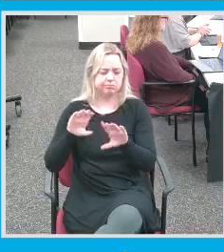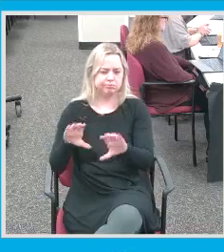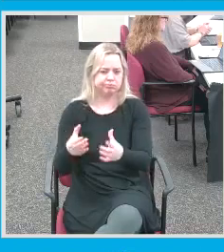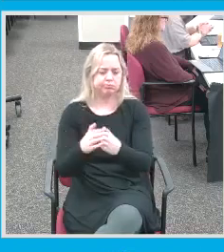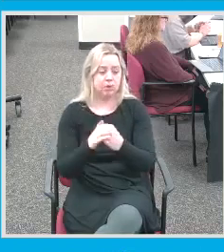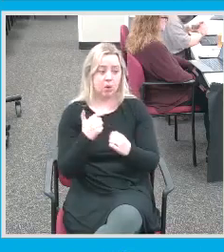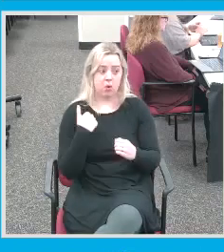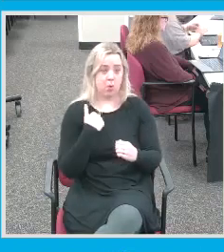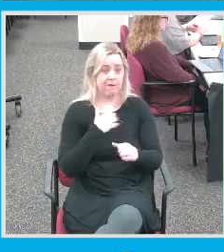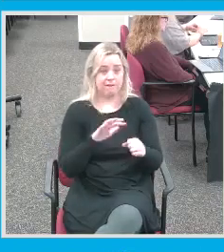5.5 FTE.